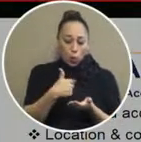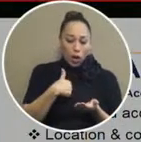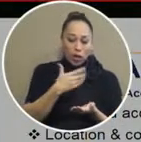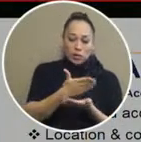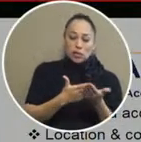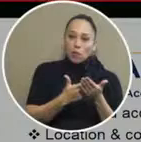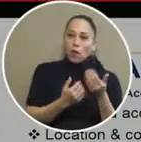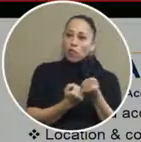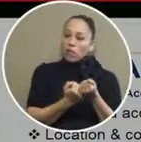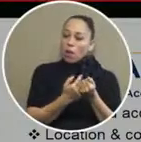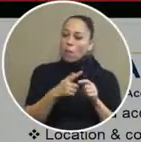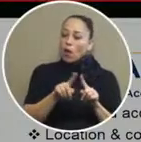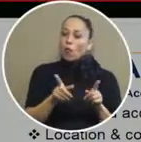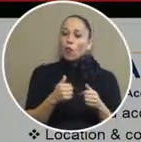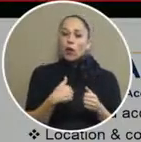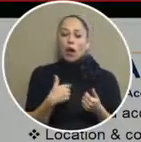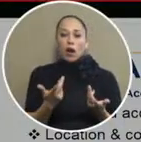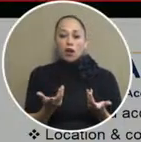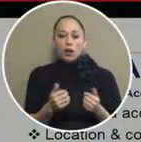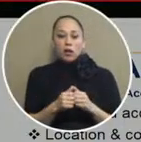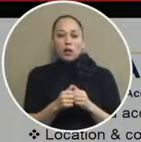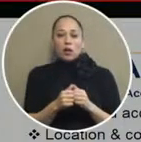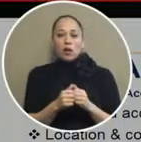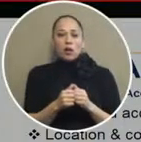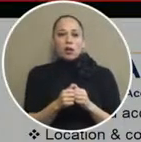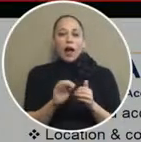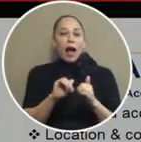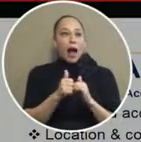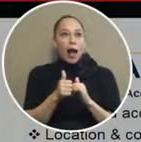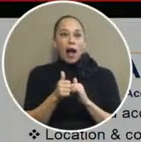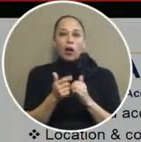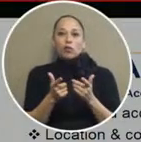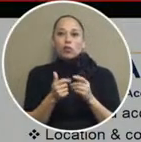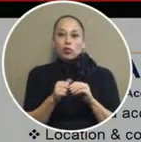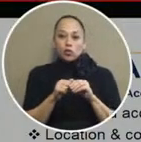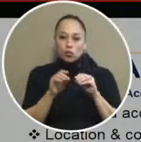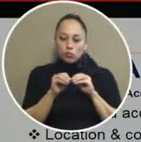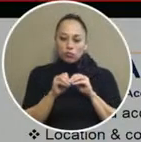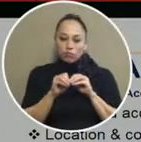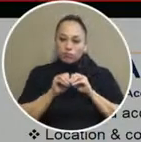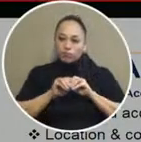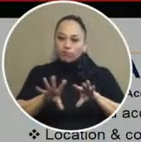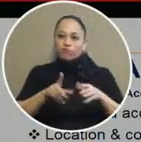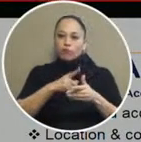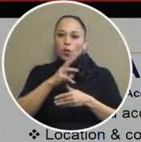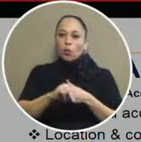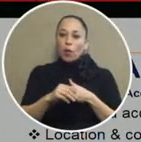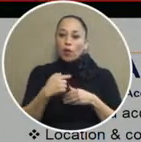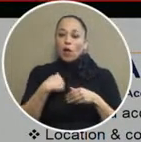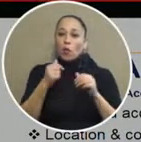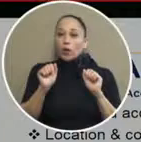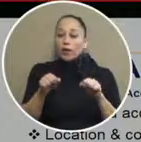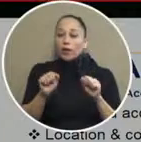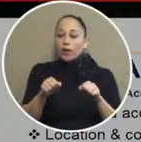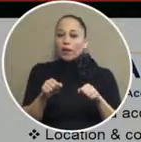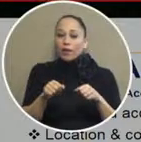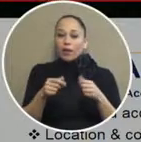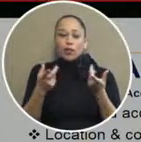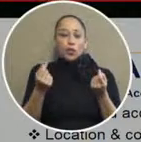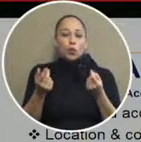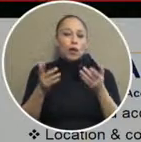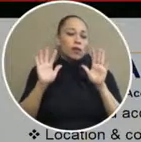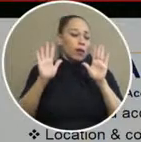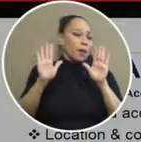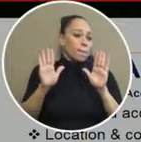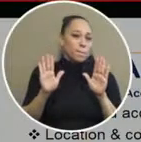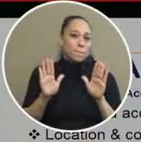funding, but we're at a loss when it comes to how to deploy this program. And so being able to lean on such a